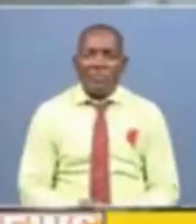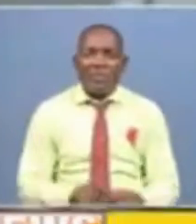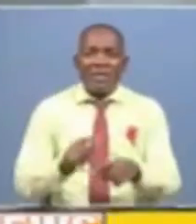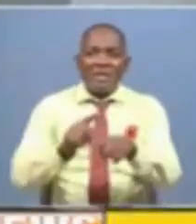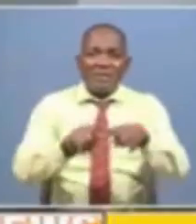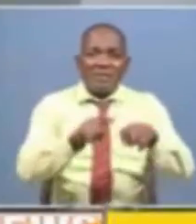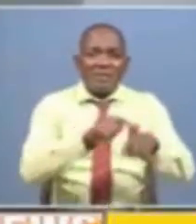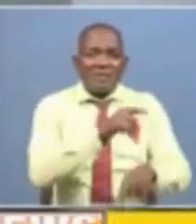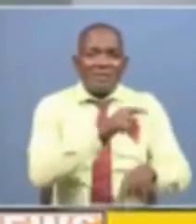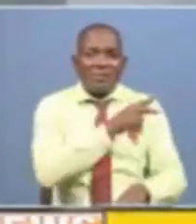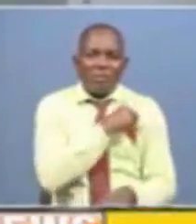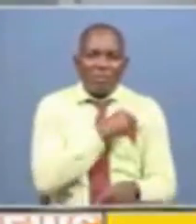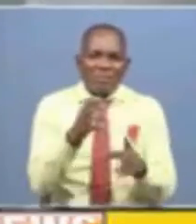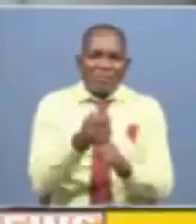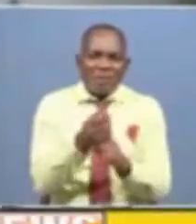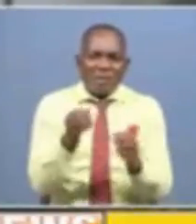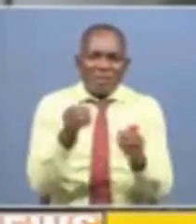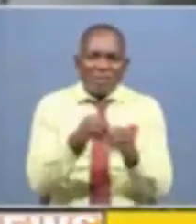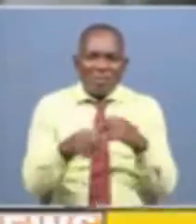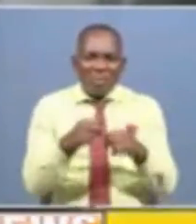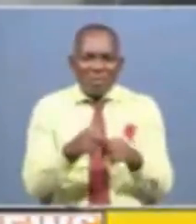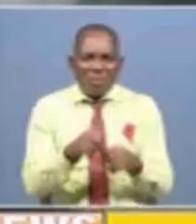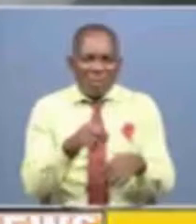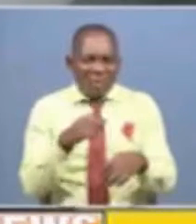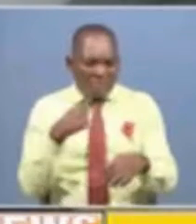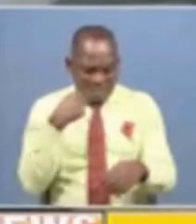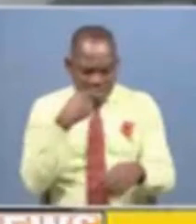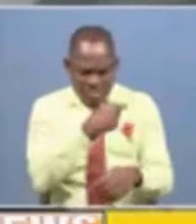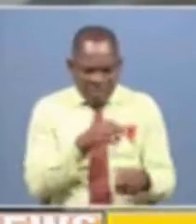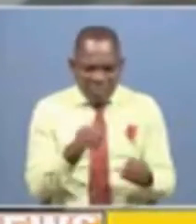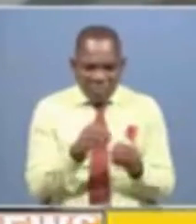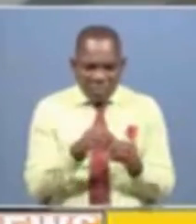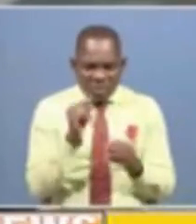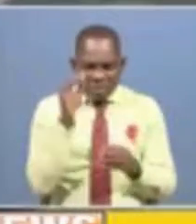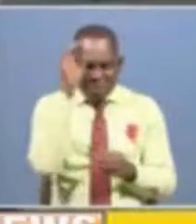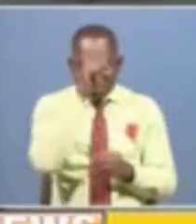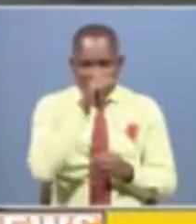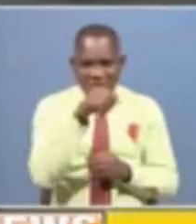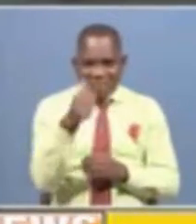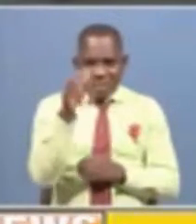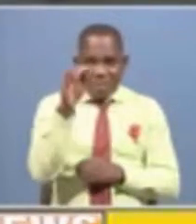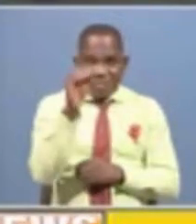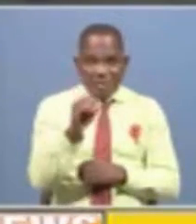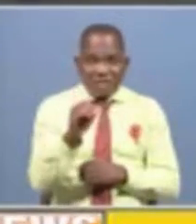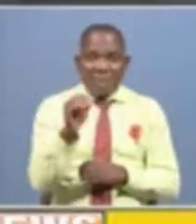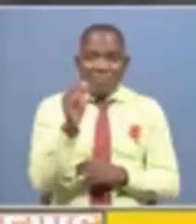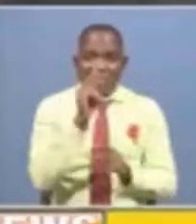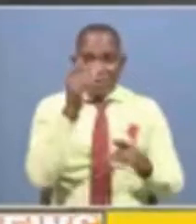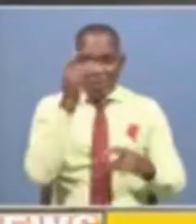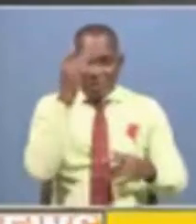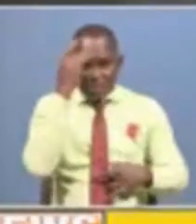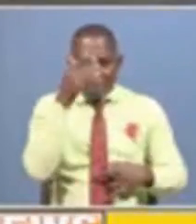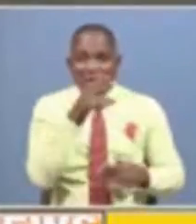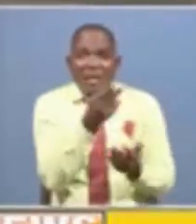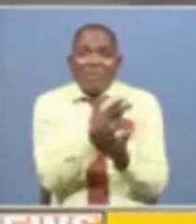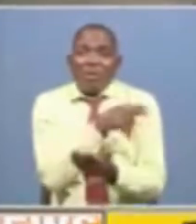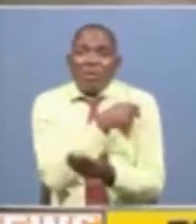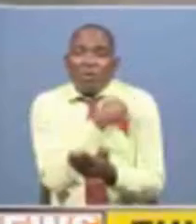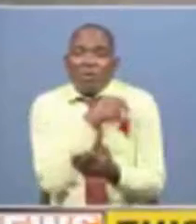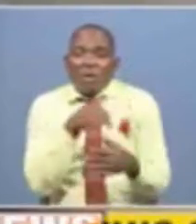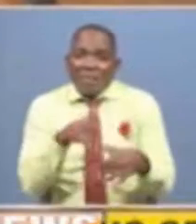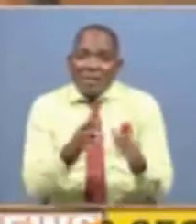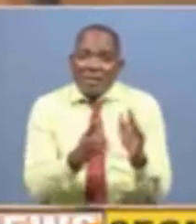Hospital-acquired infections are a global safety concern. An estimated 10% of patients hospitalized in the developing